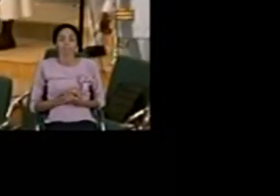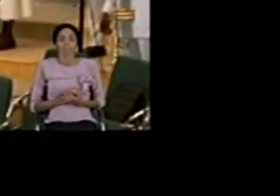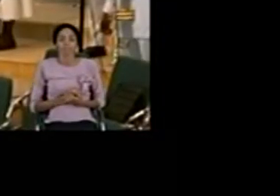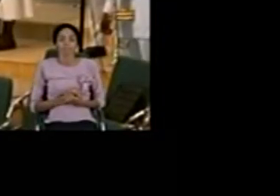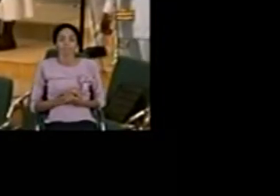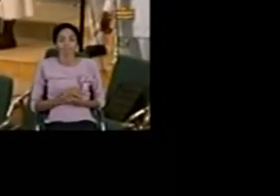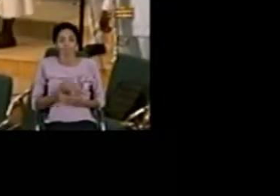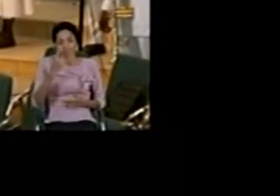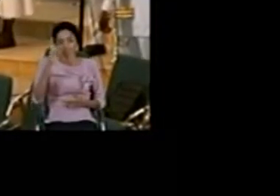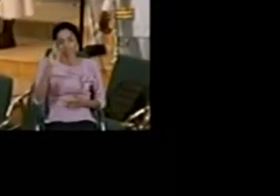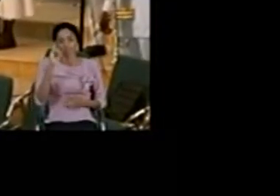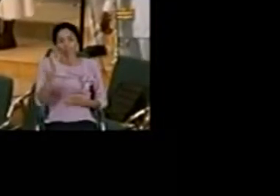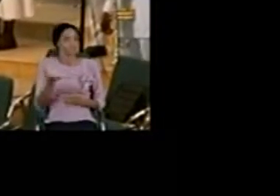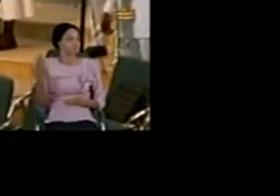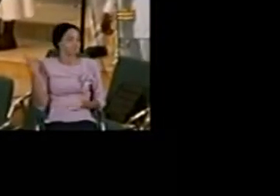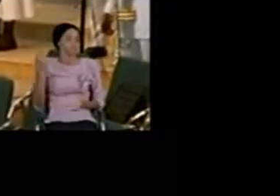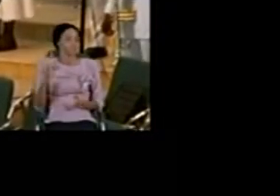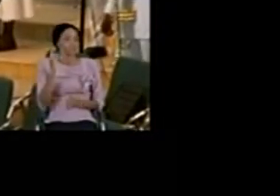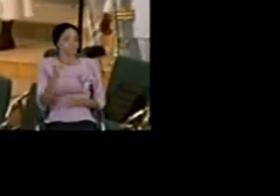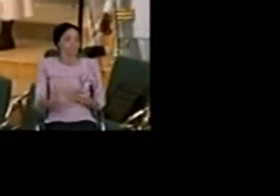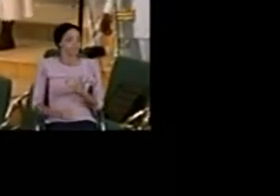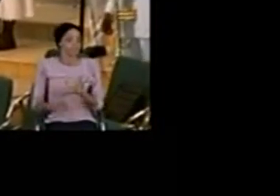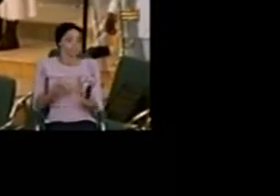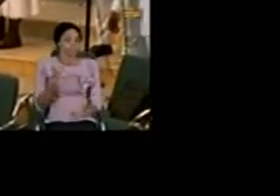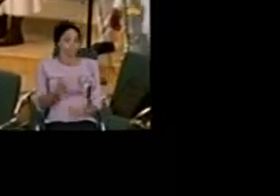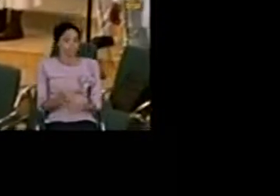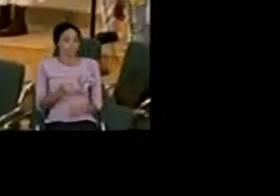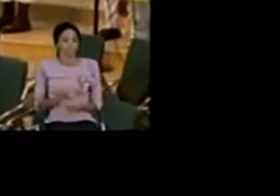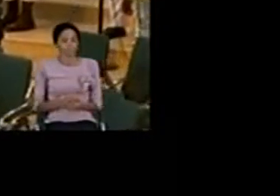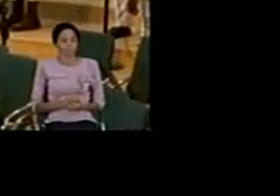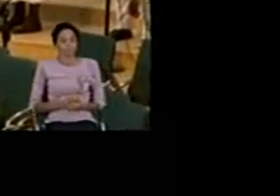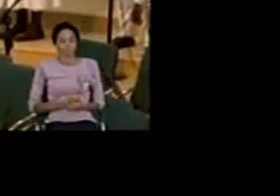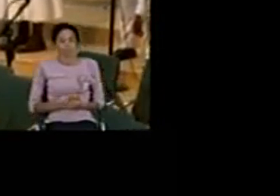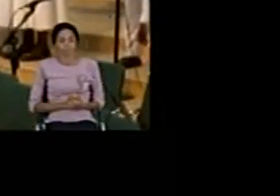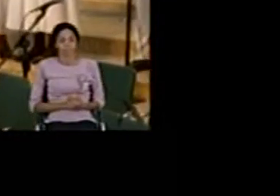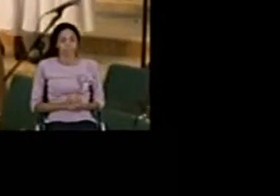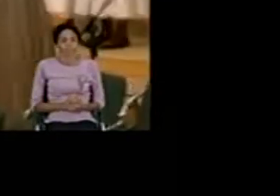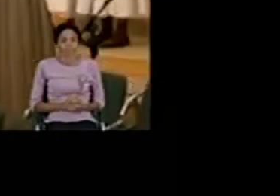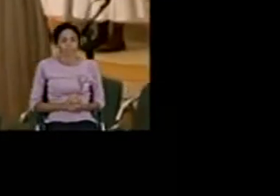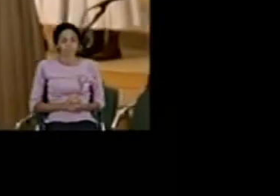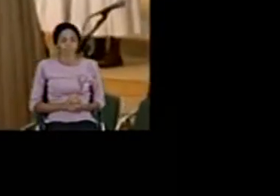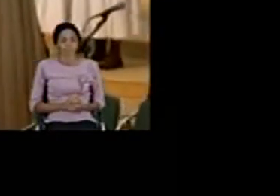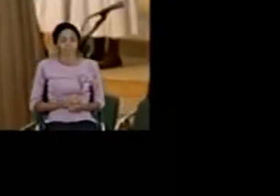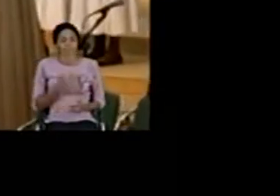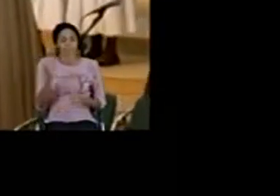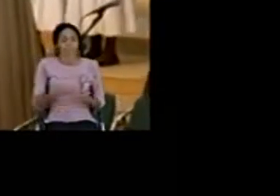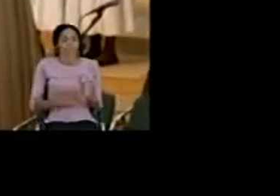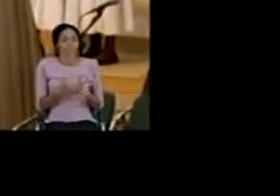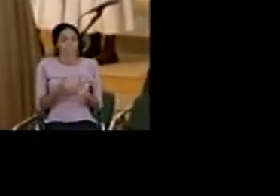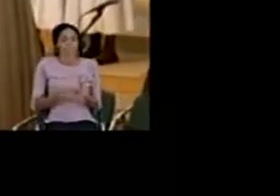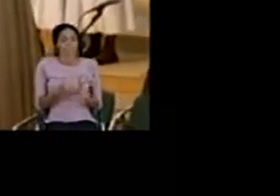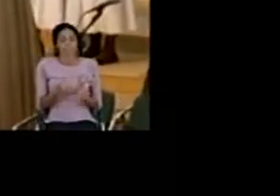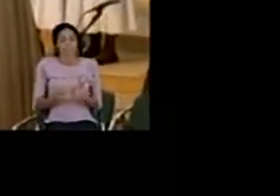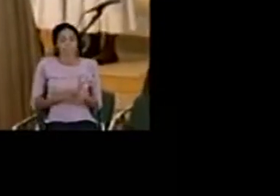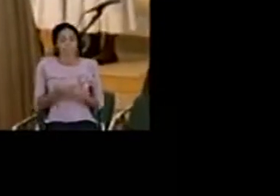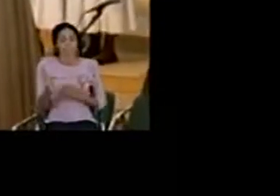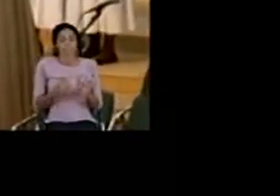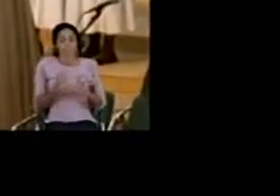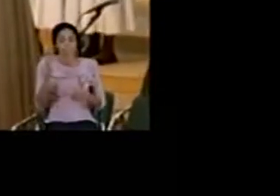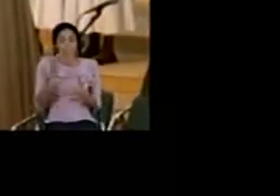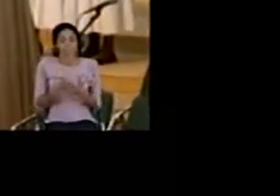past 1 year. Every effort to stop this global crusade has failed. And you